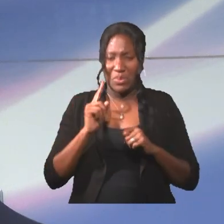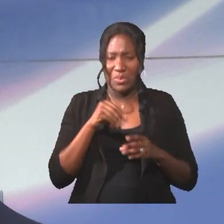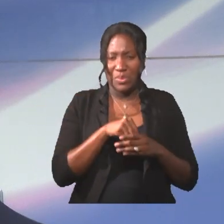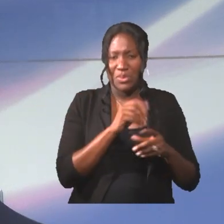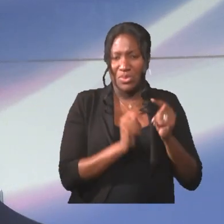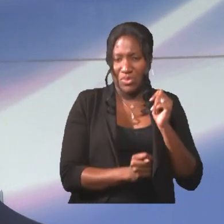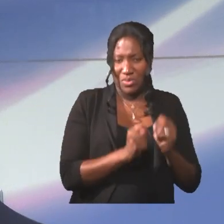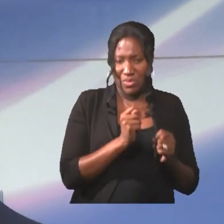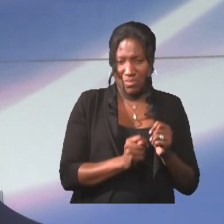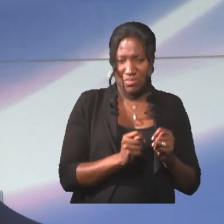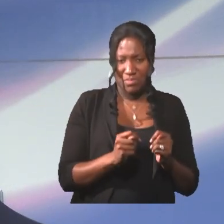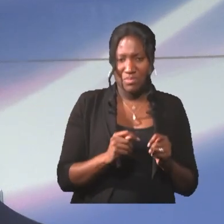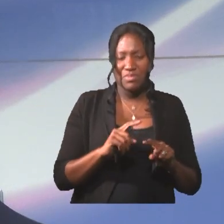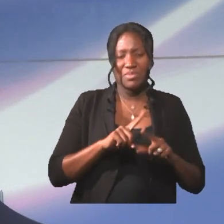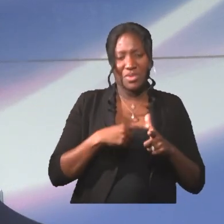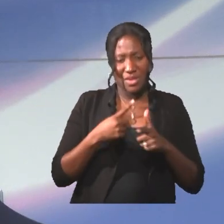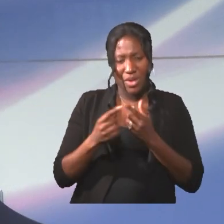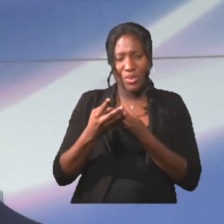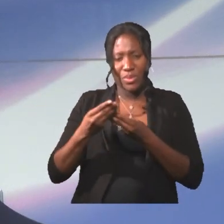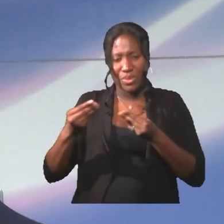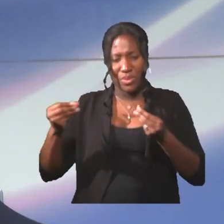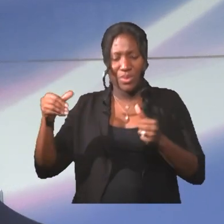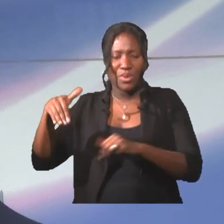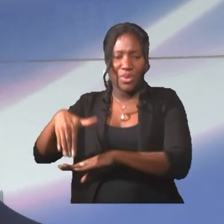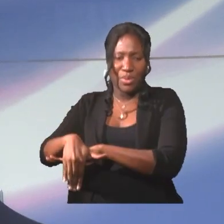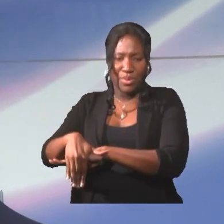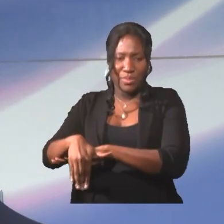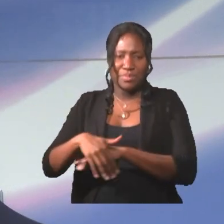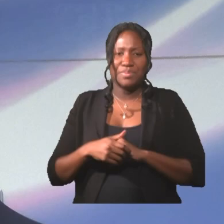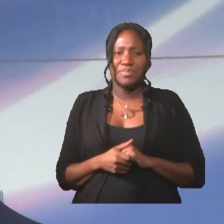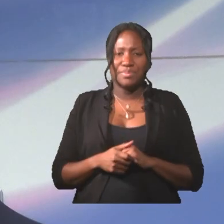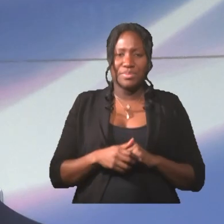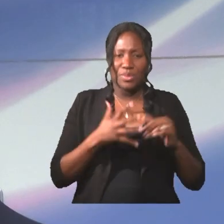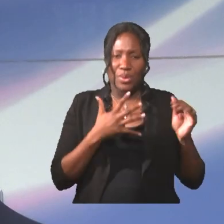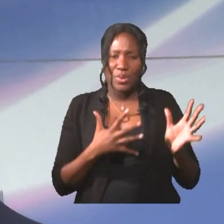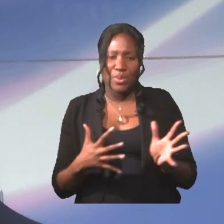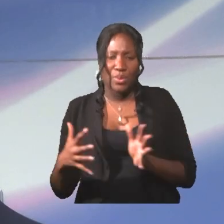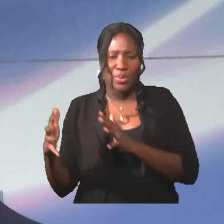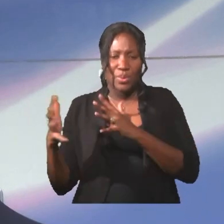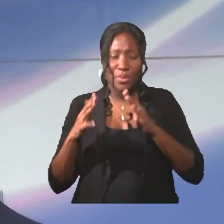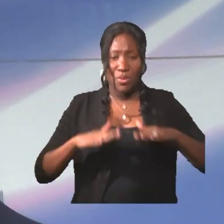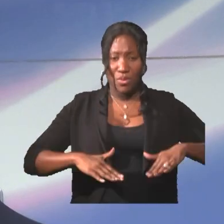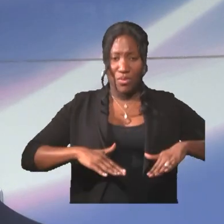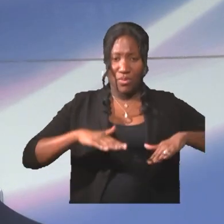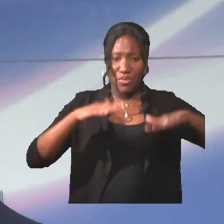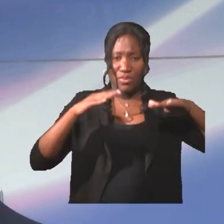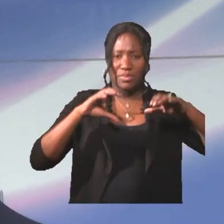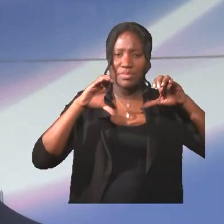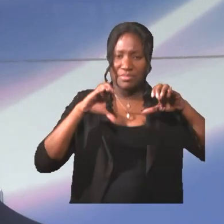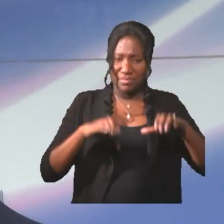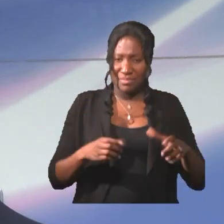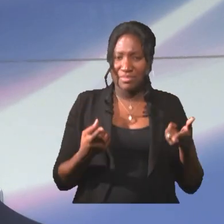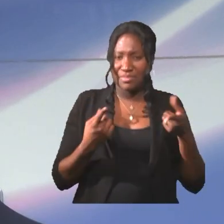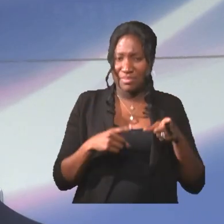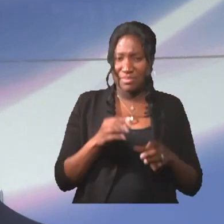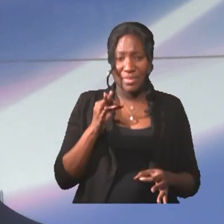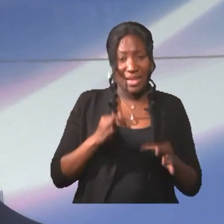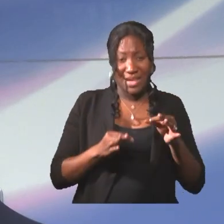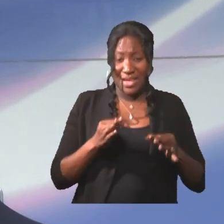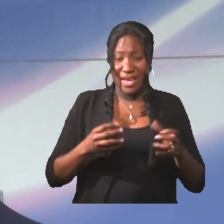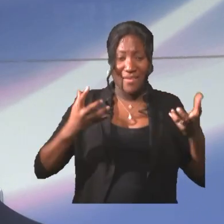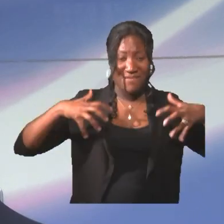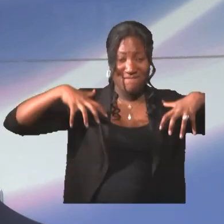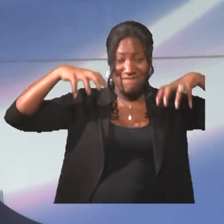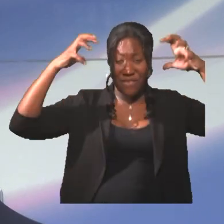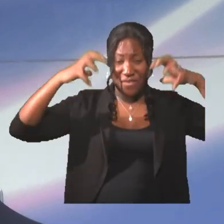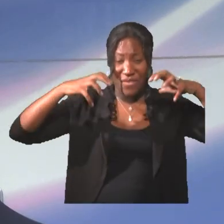thunderstorm favoring Trinidad with improvements by late afternoon. Gusty winds and a street or flash flooding are possible